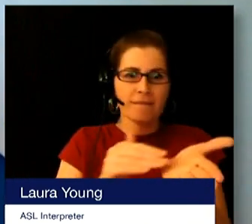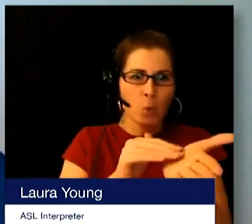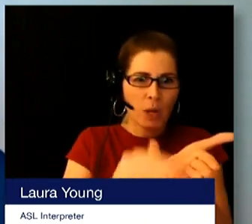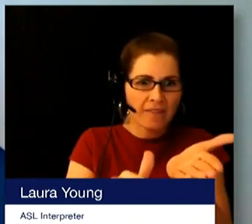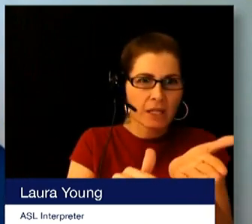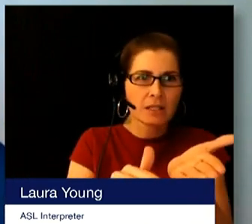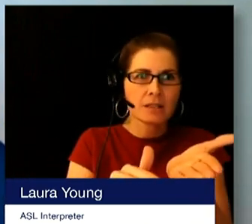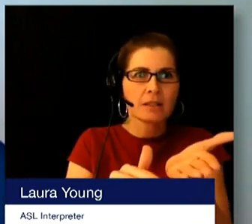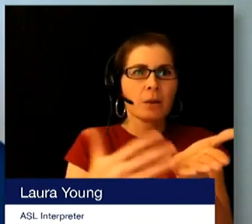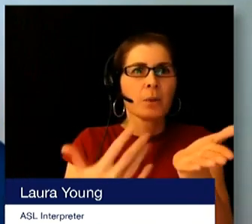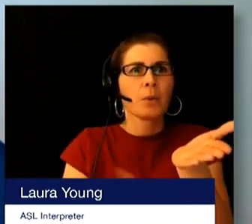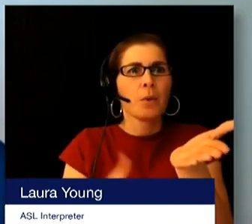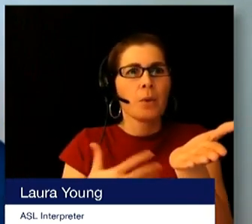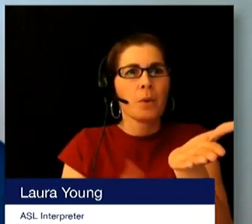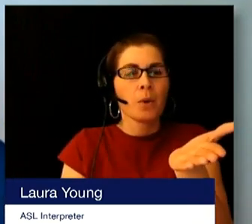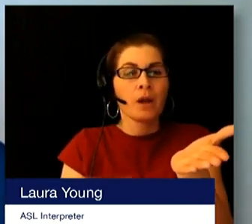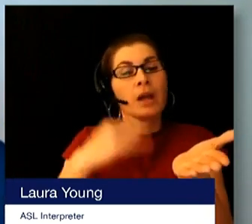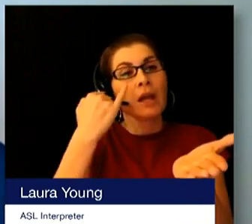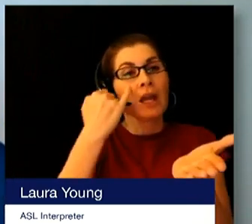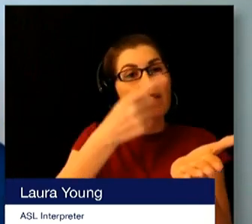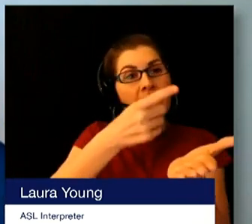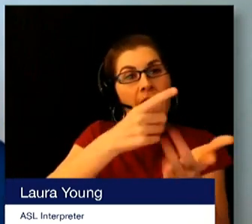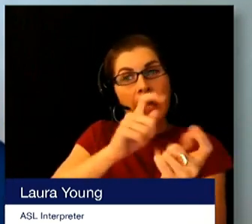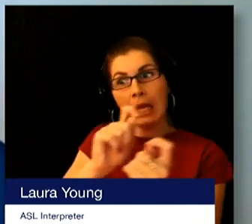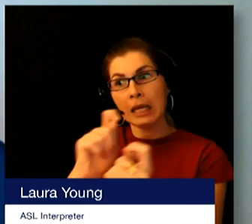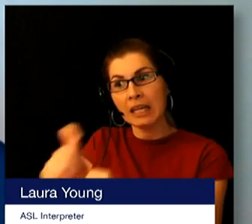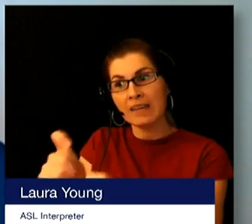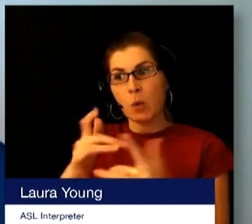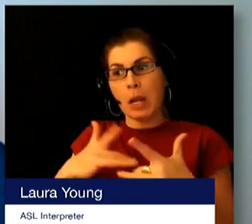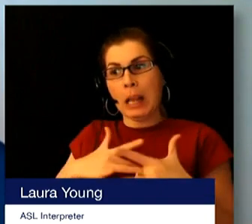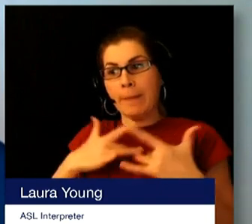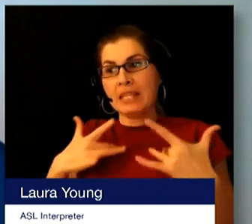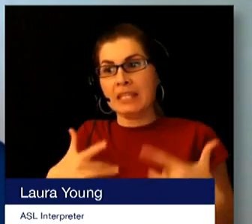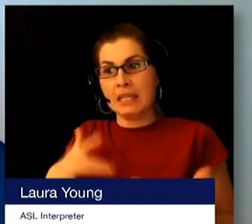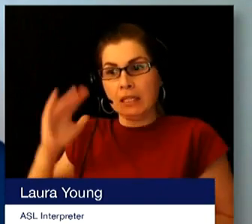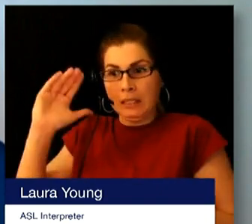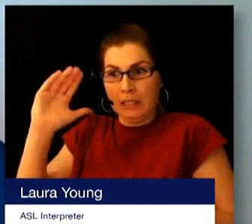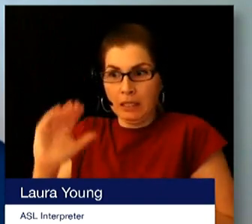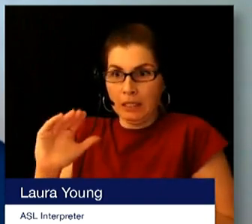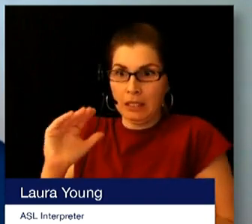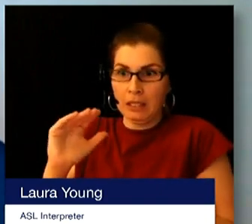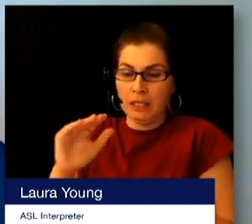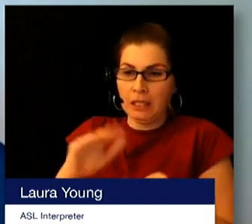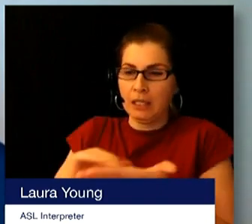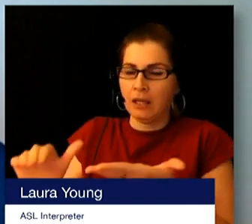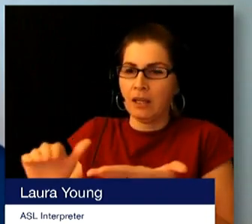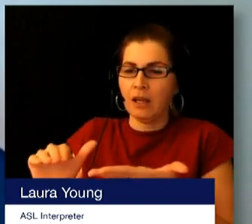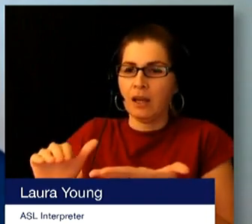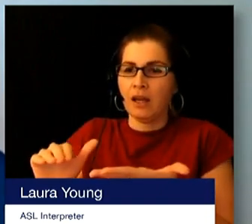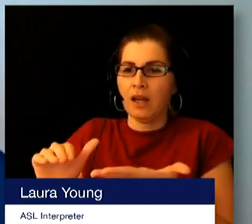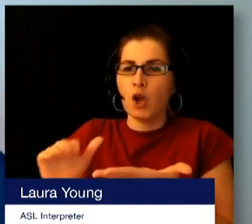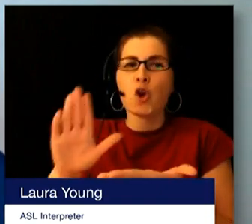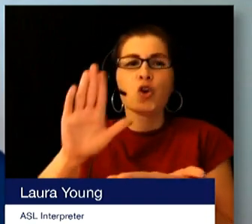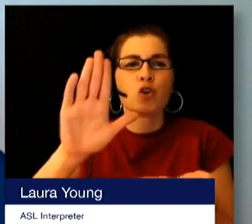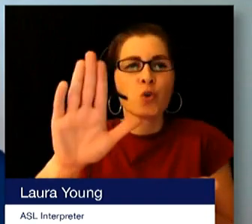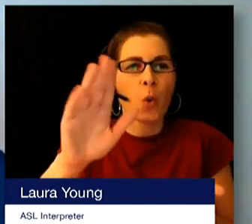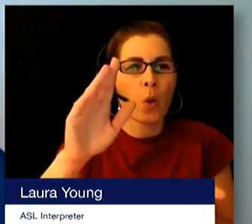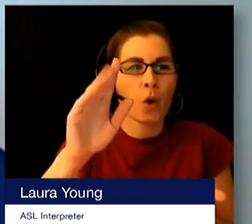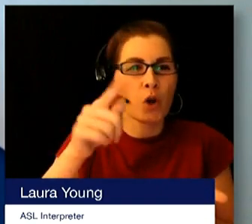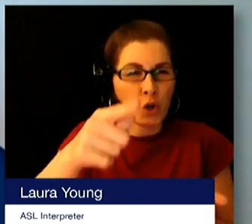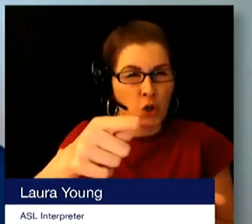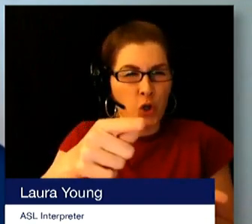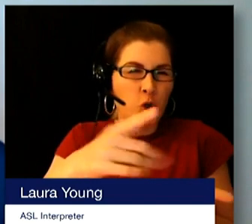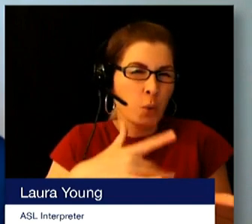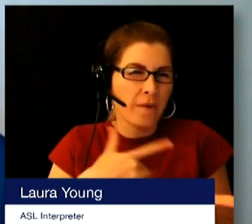when one is given clemency, something so extraordinary, it shifts any thought process one might have that society owes